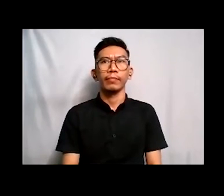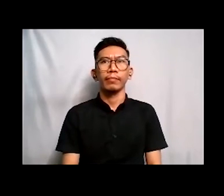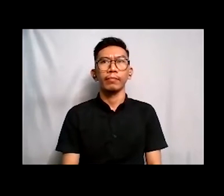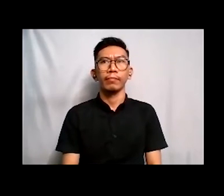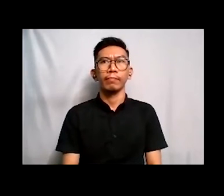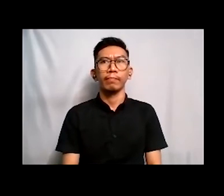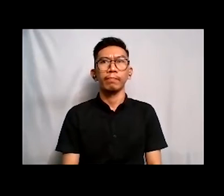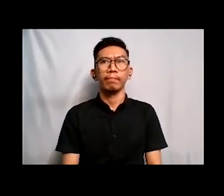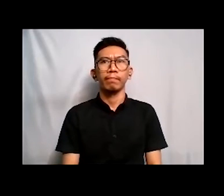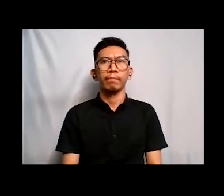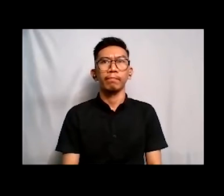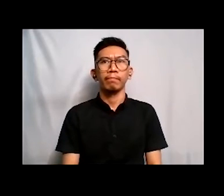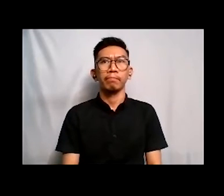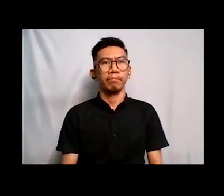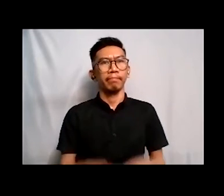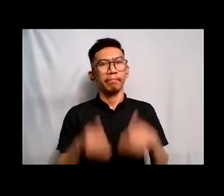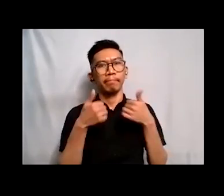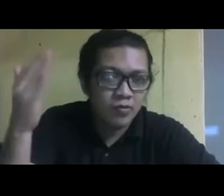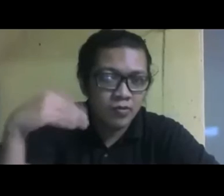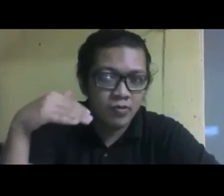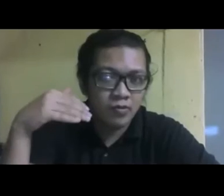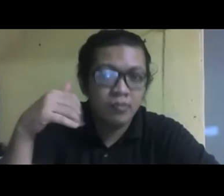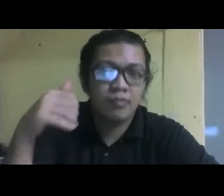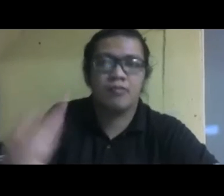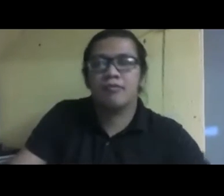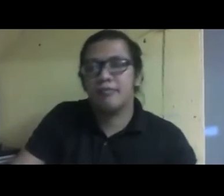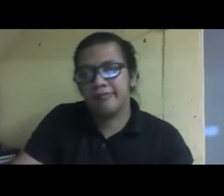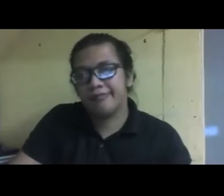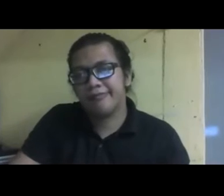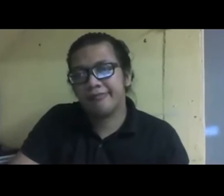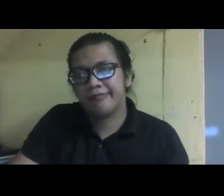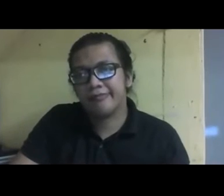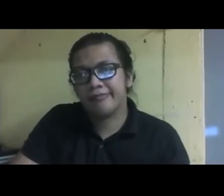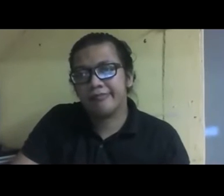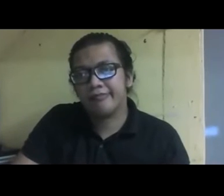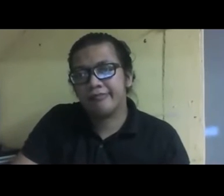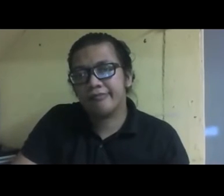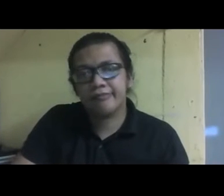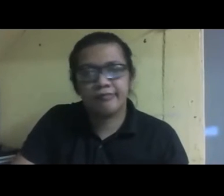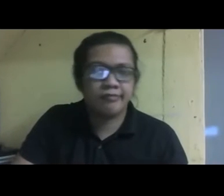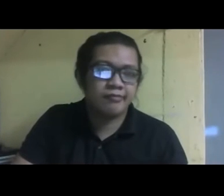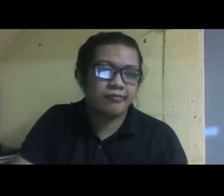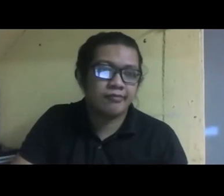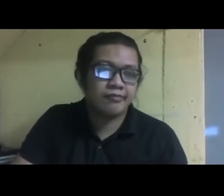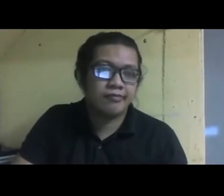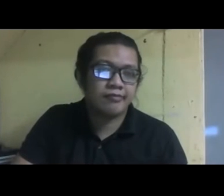Okay. Okay. Go ahead, sir. Yes, sorry. Nat